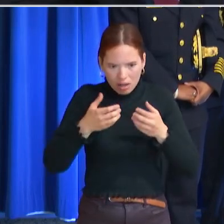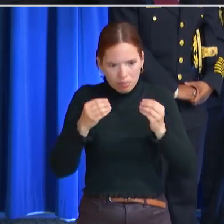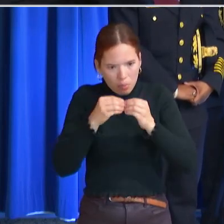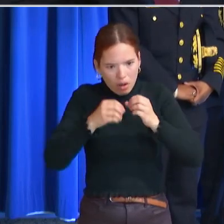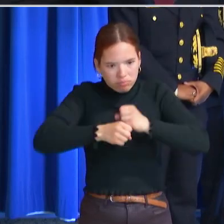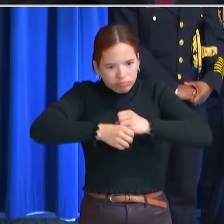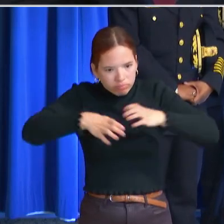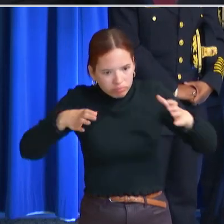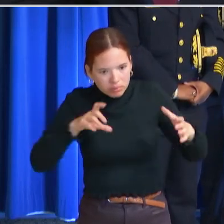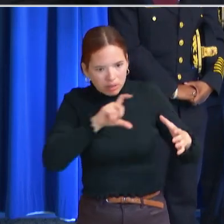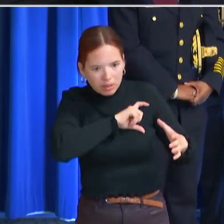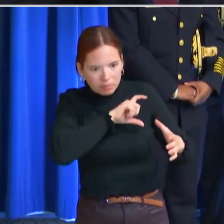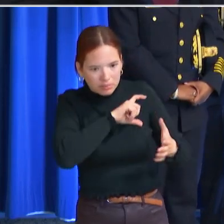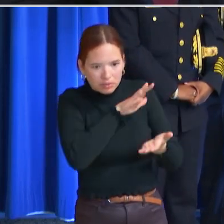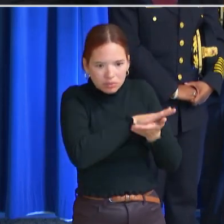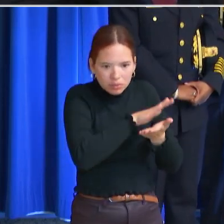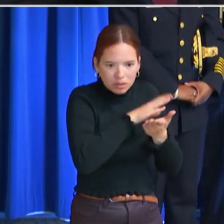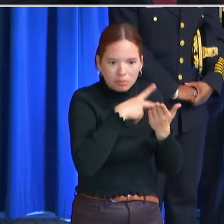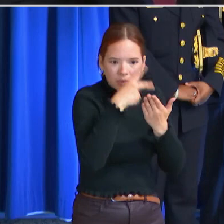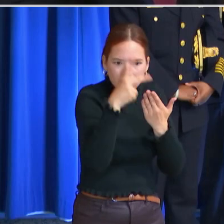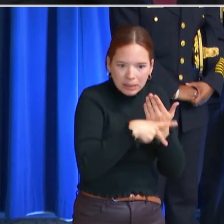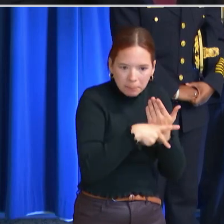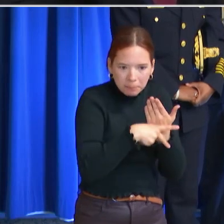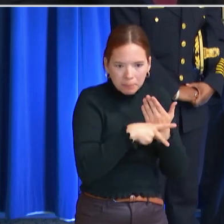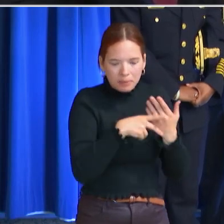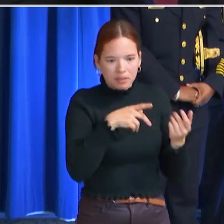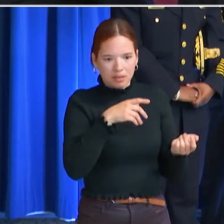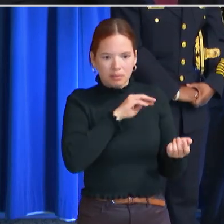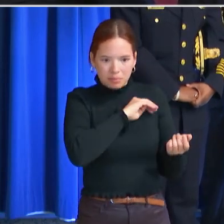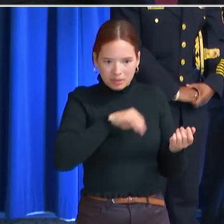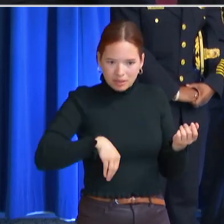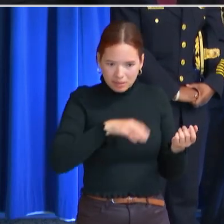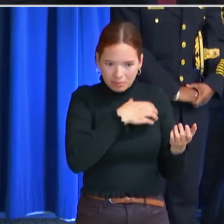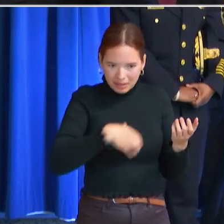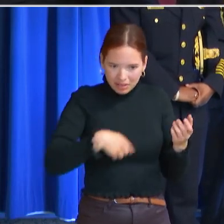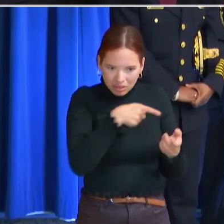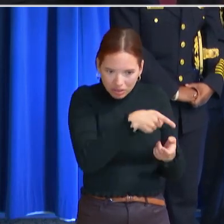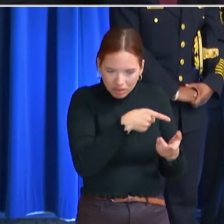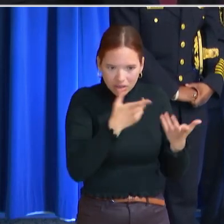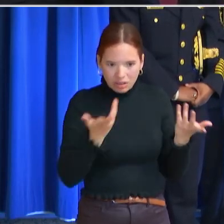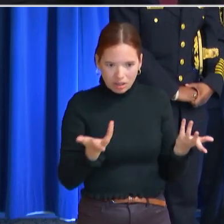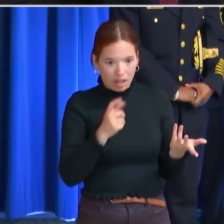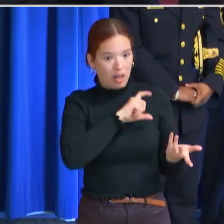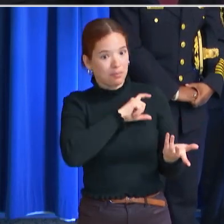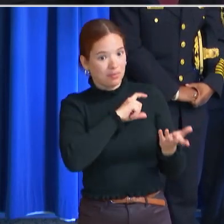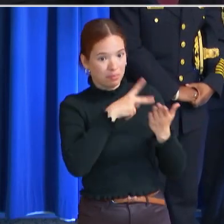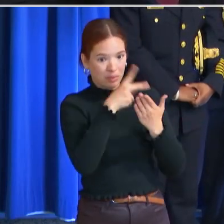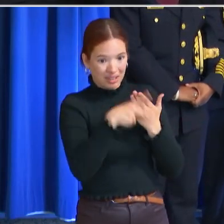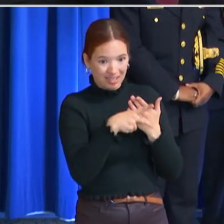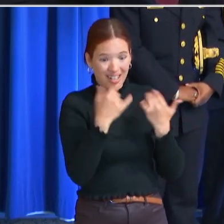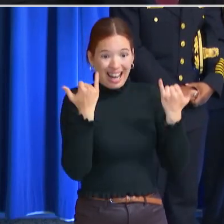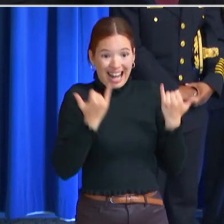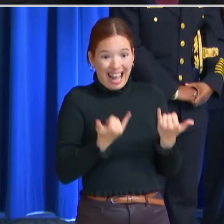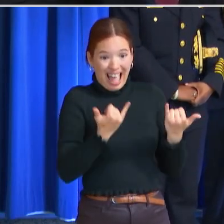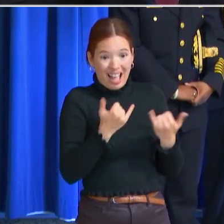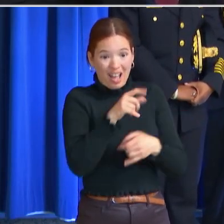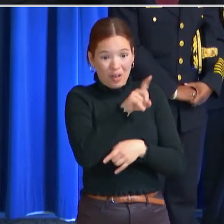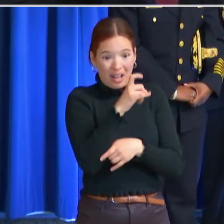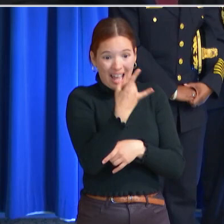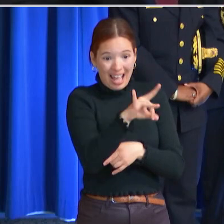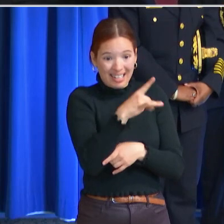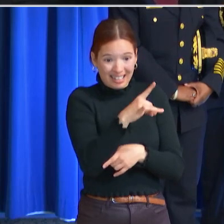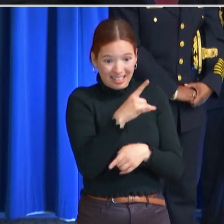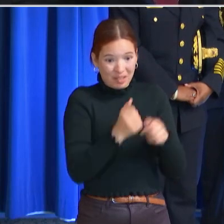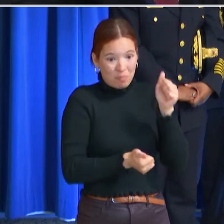and with the mayor's support, where we have expanded our police program to now have 118 young people, majority of them from